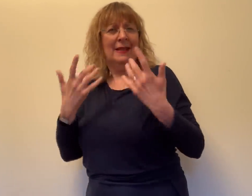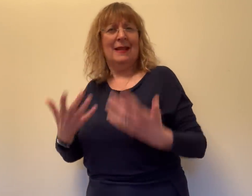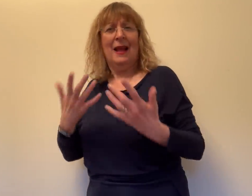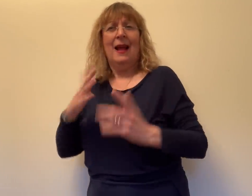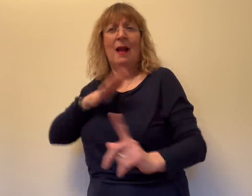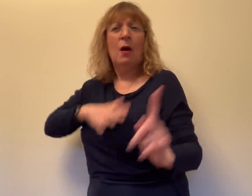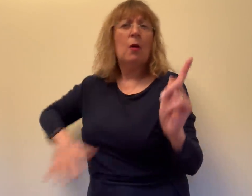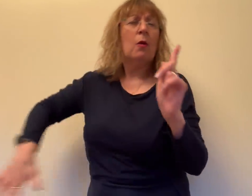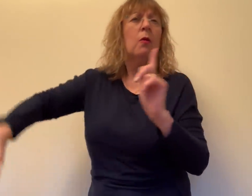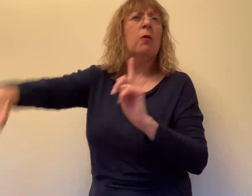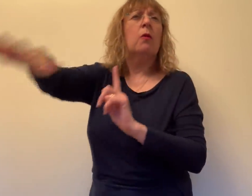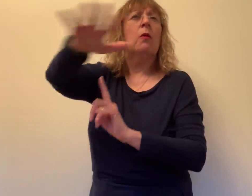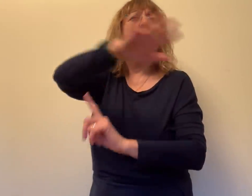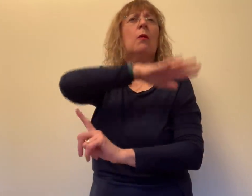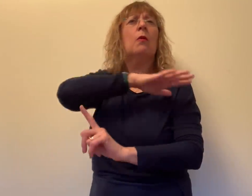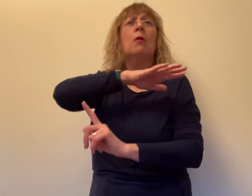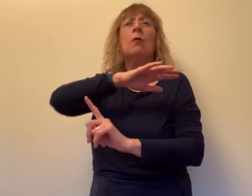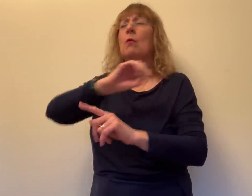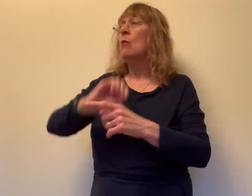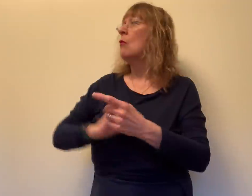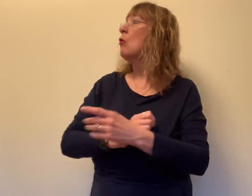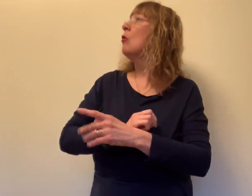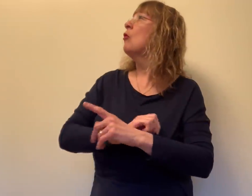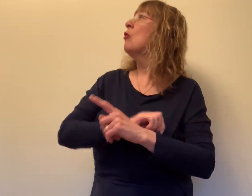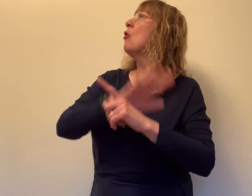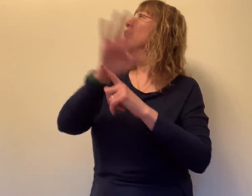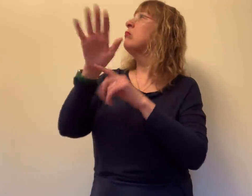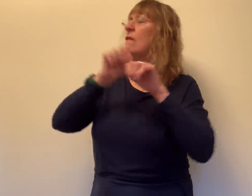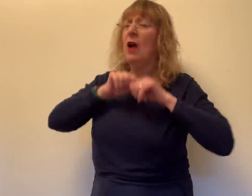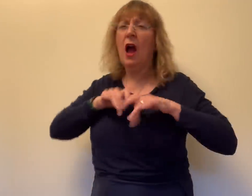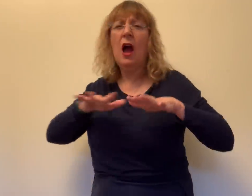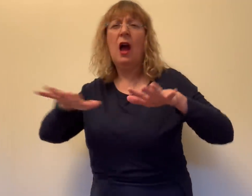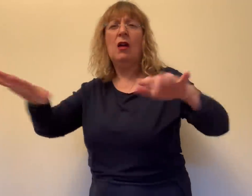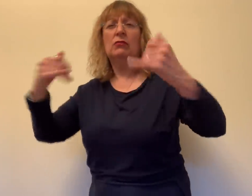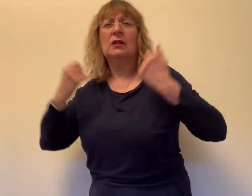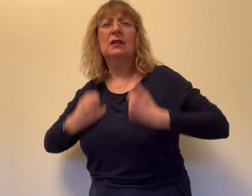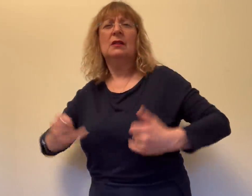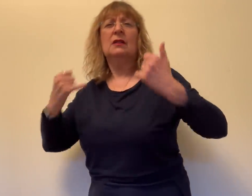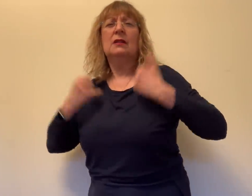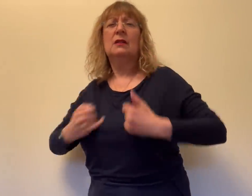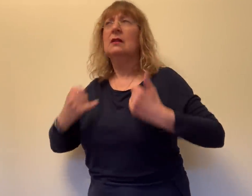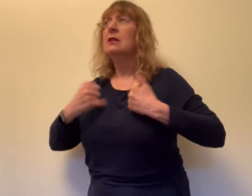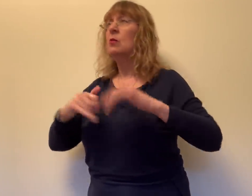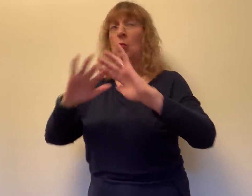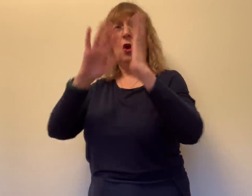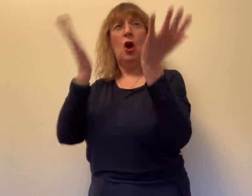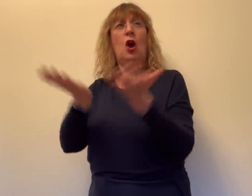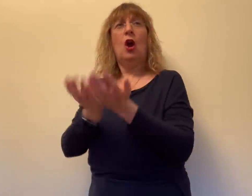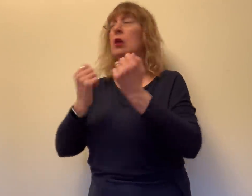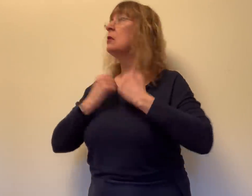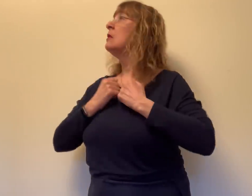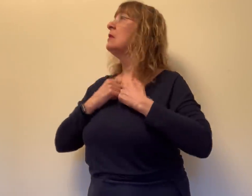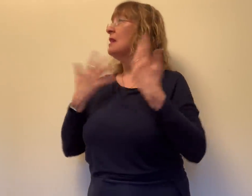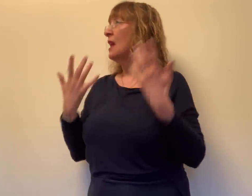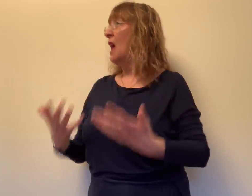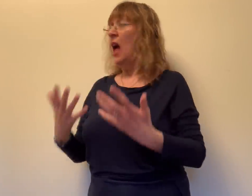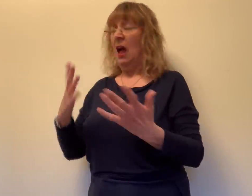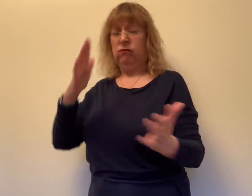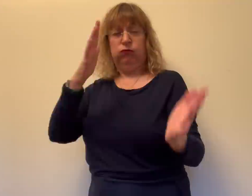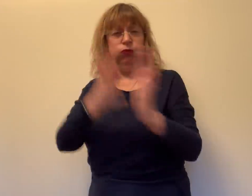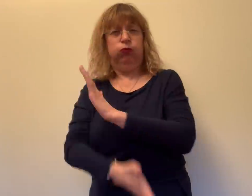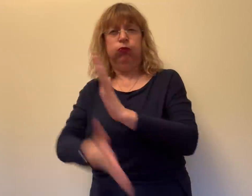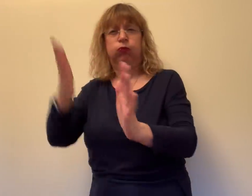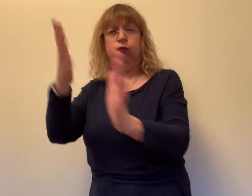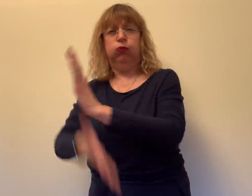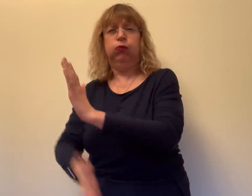to overcome the spread of the coronavirus, causing so much sickness and death to